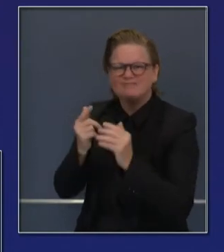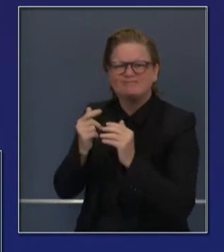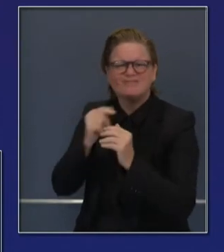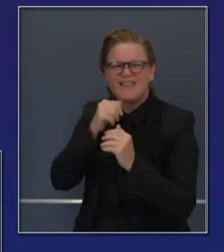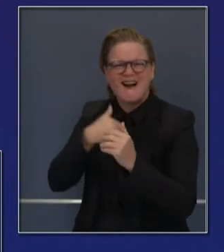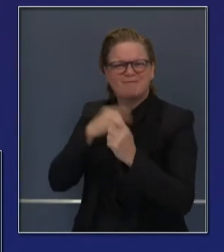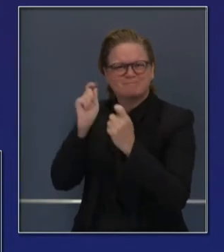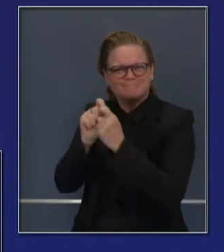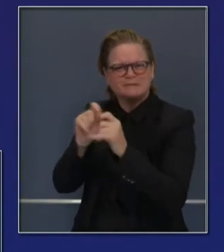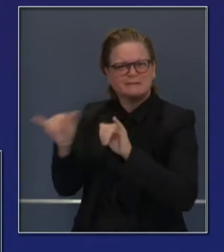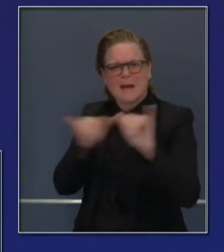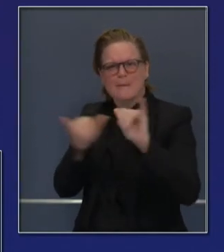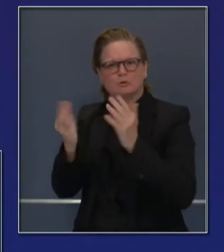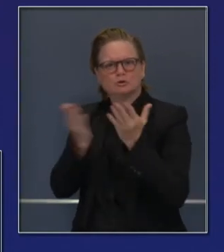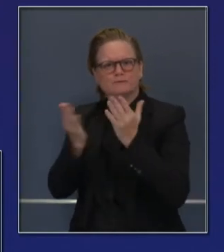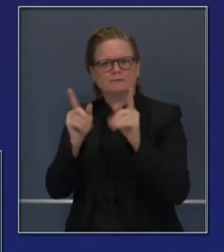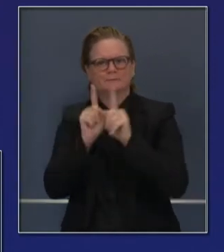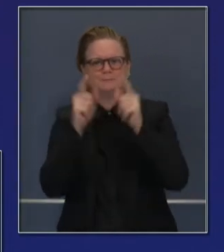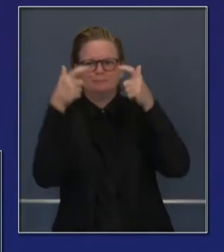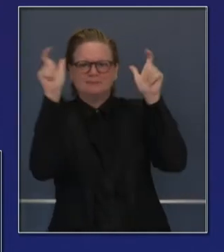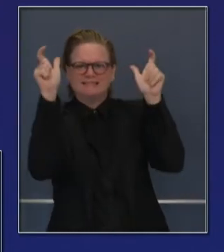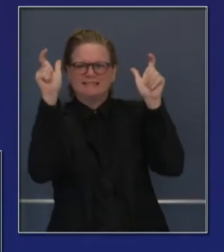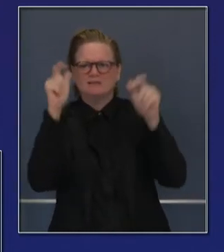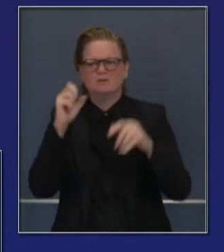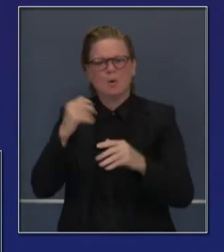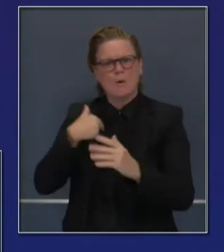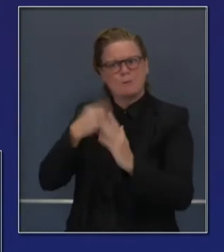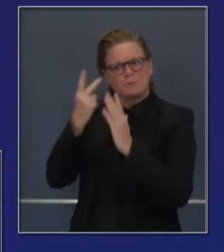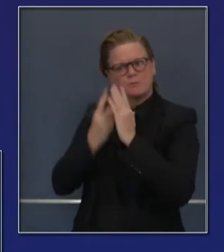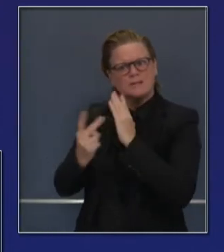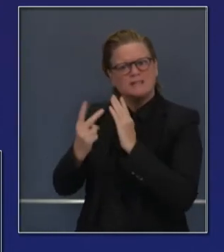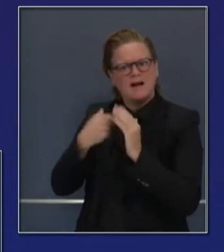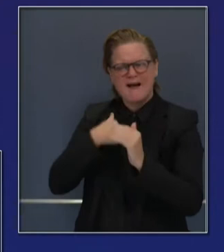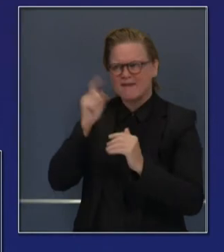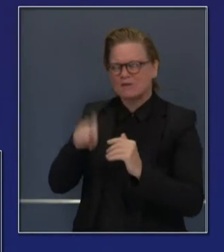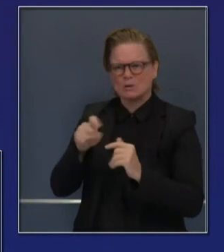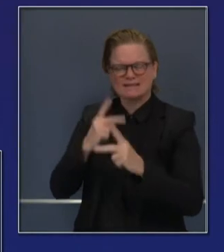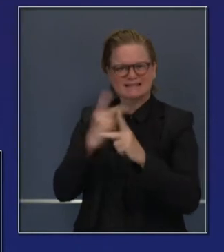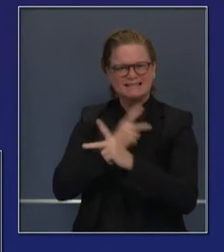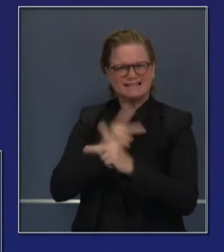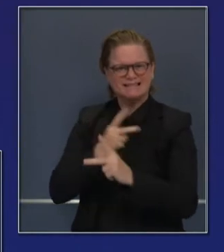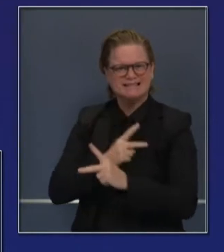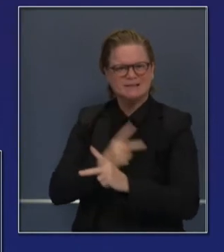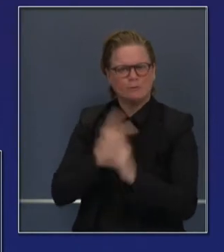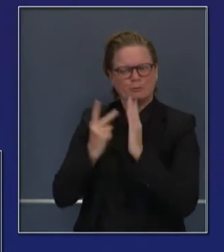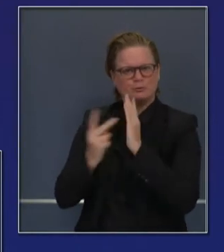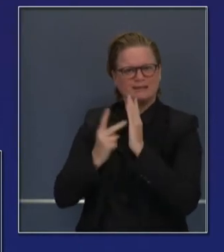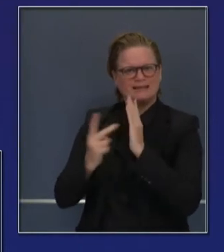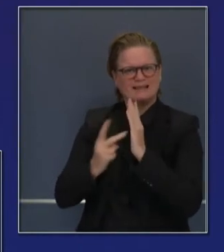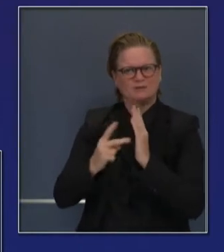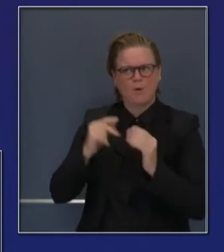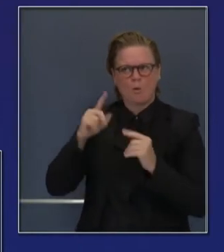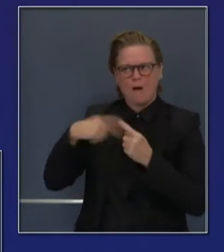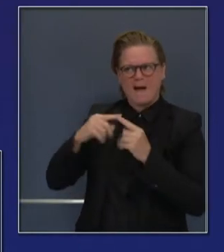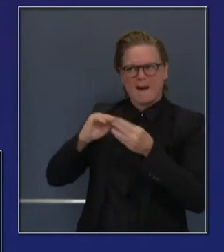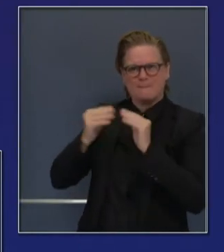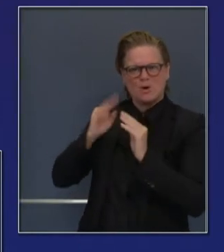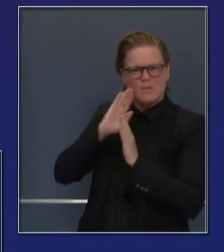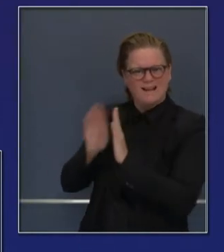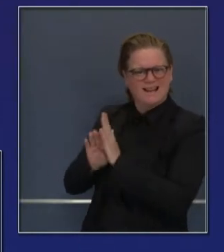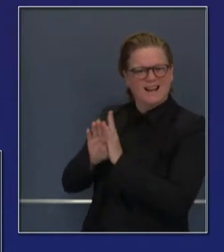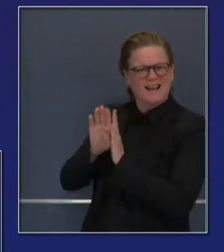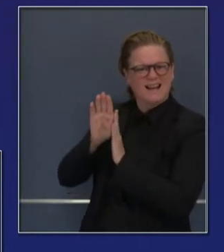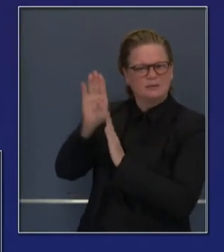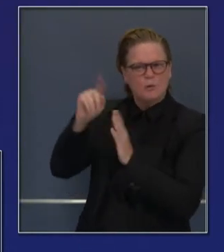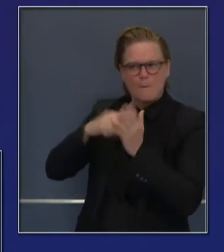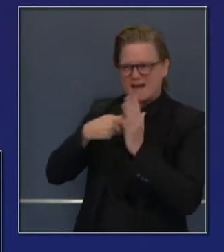to anticipate the surge, building beds, adding staff, making sure equipment's available, working to